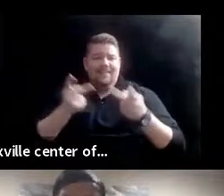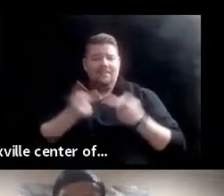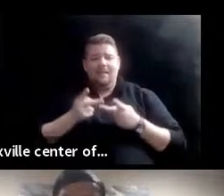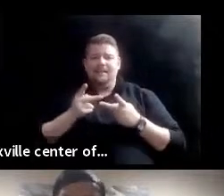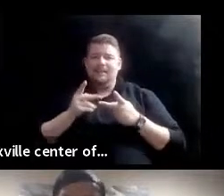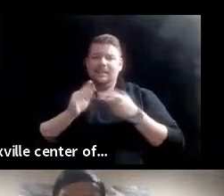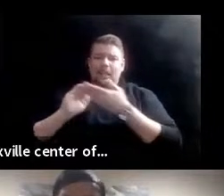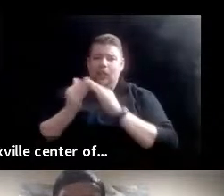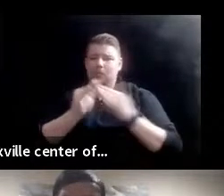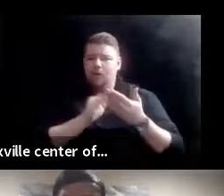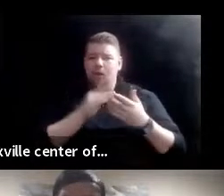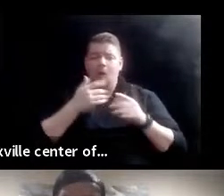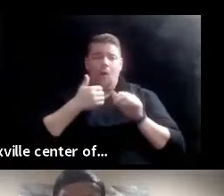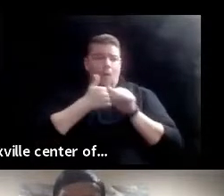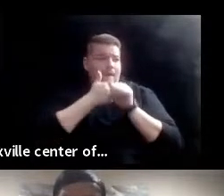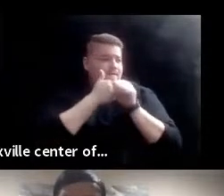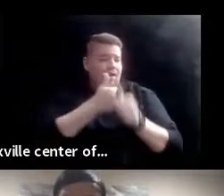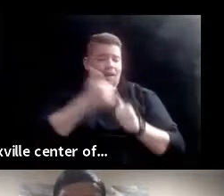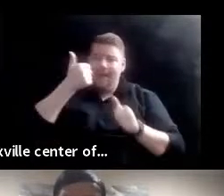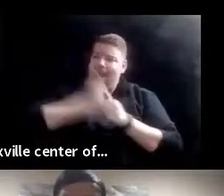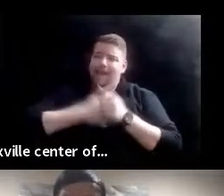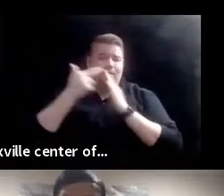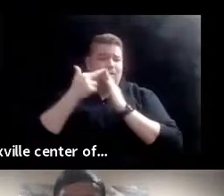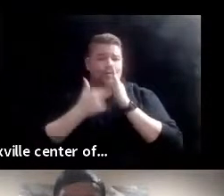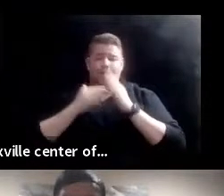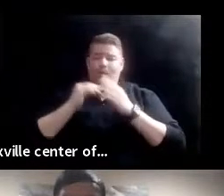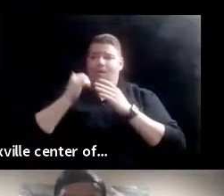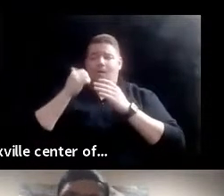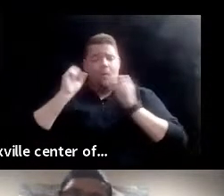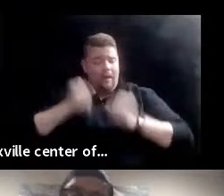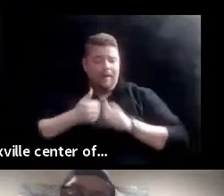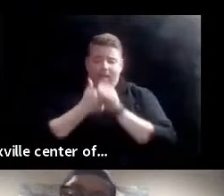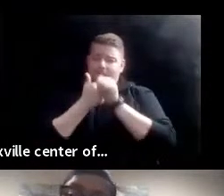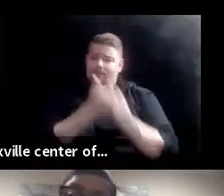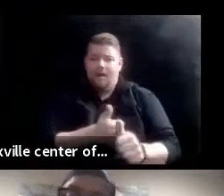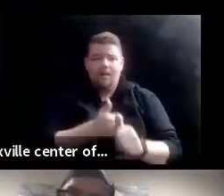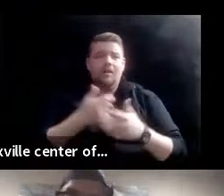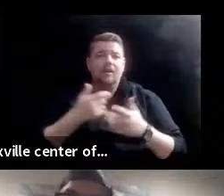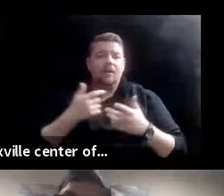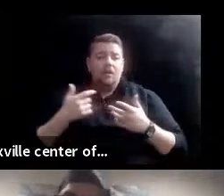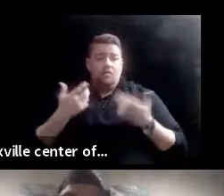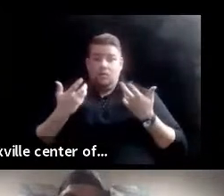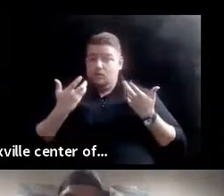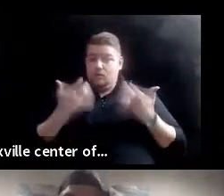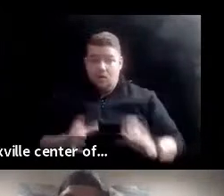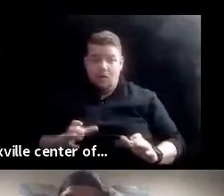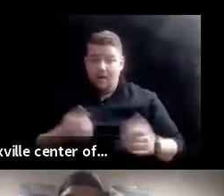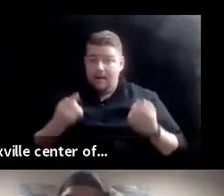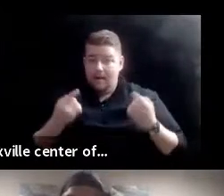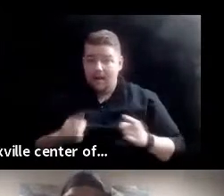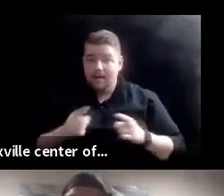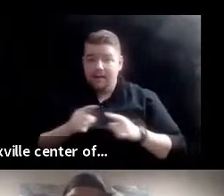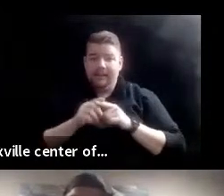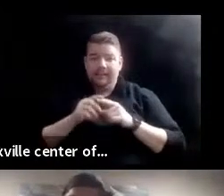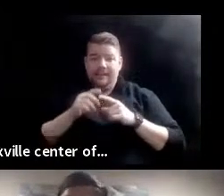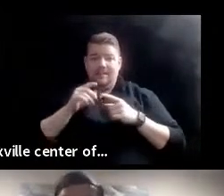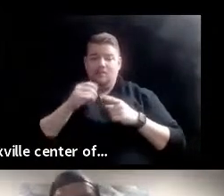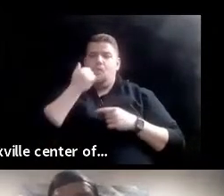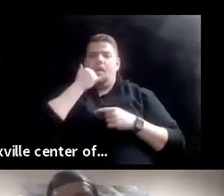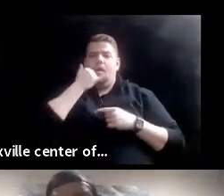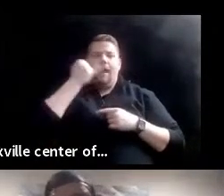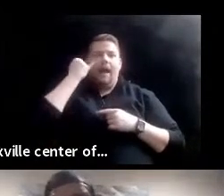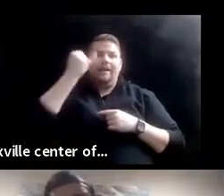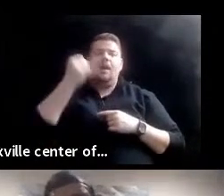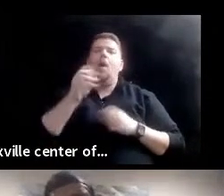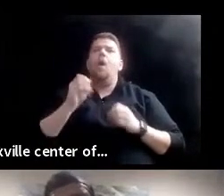we follow every rule we can possibly follow. And what we don't want to do is at all send a message that sick